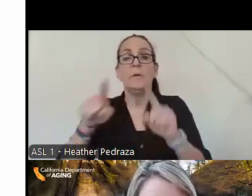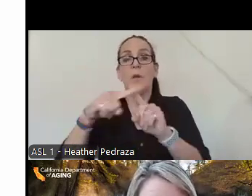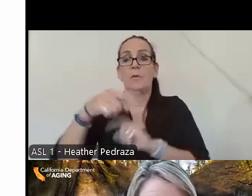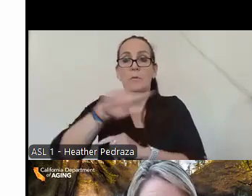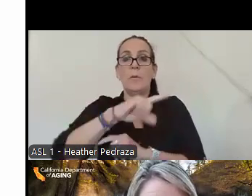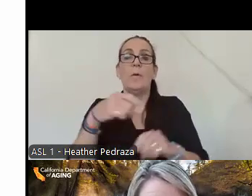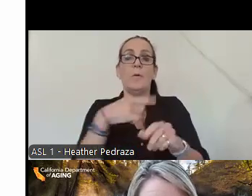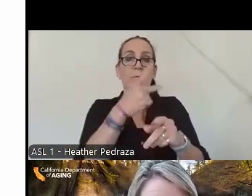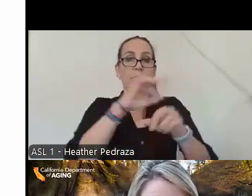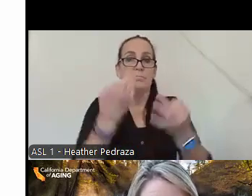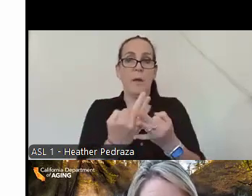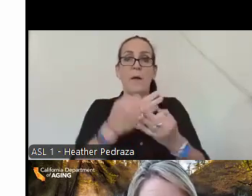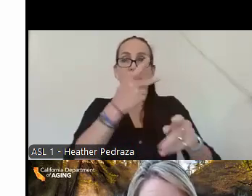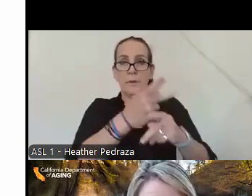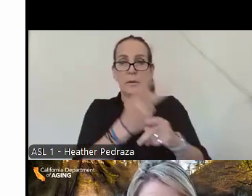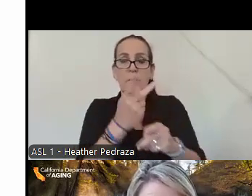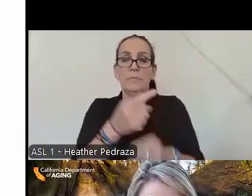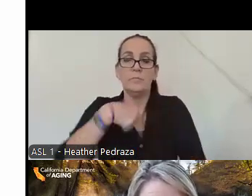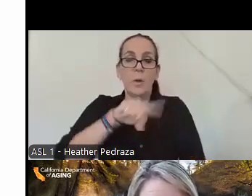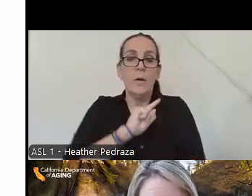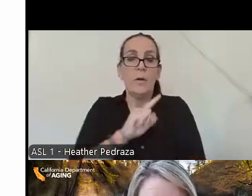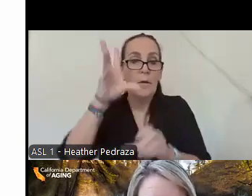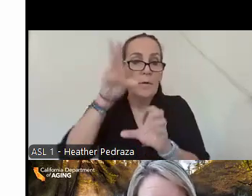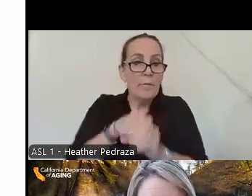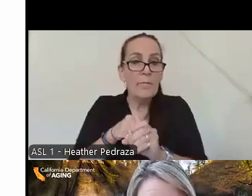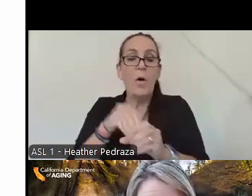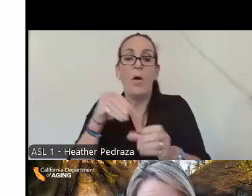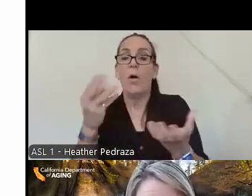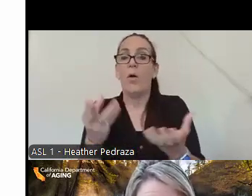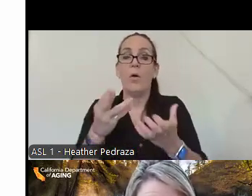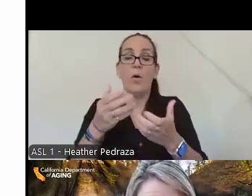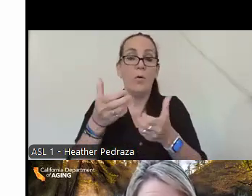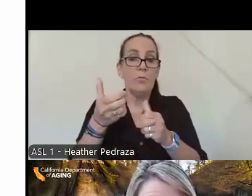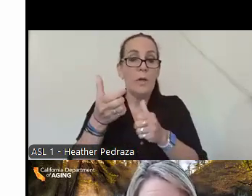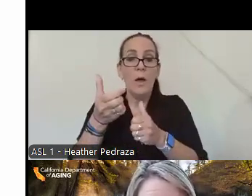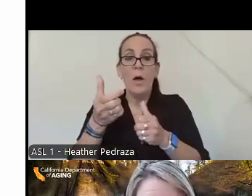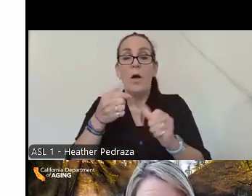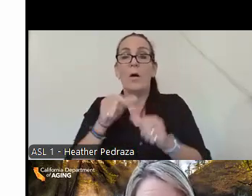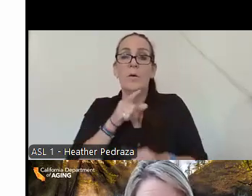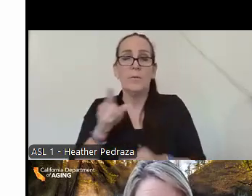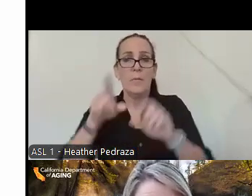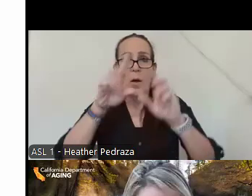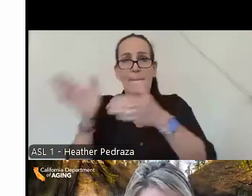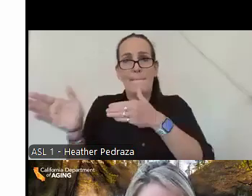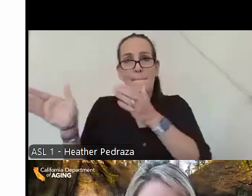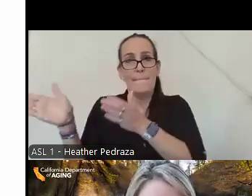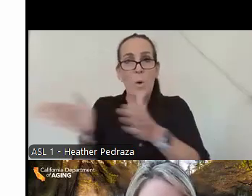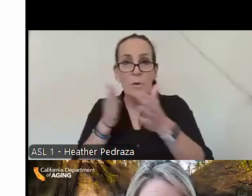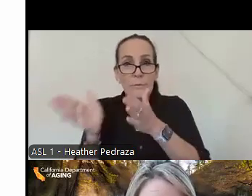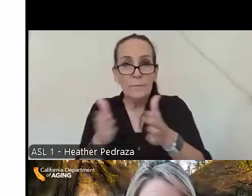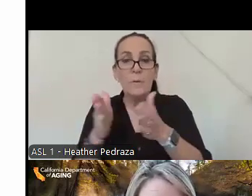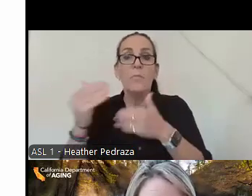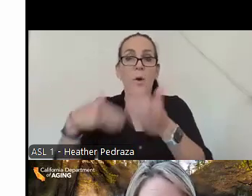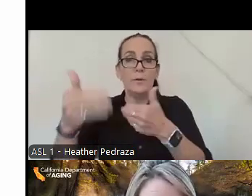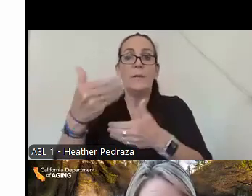very intensive recruitment and scoring process in partnership with our Equity Advisory Committee. And we just had our first